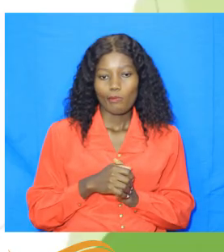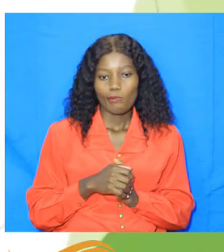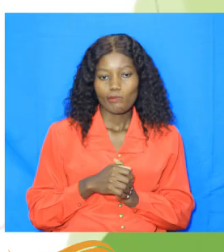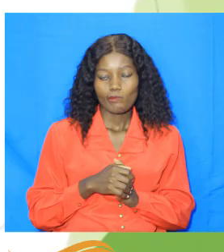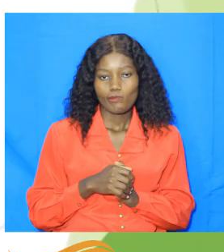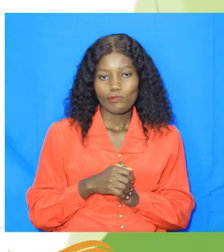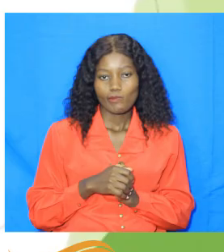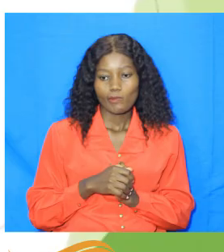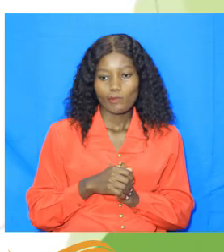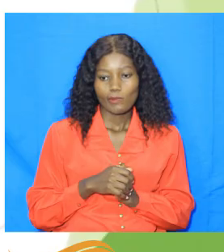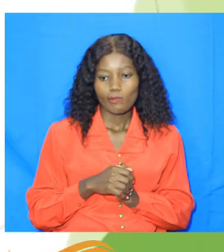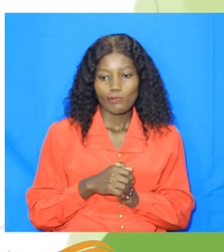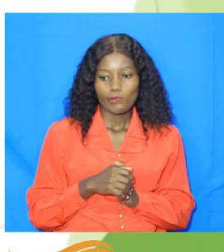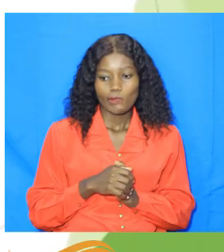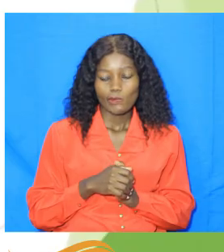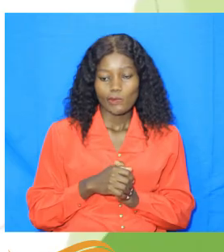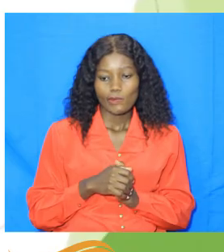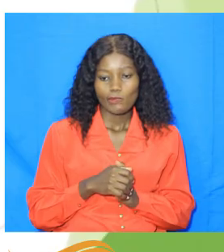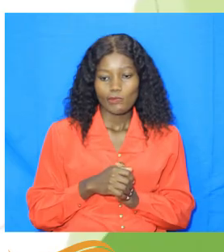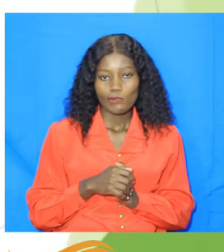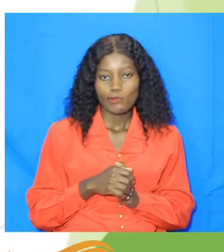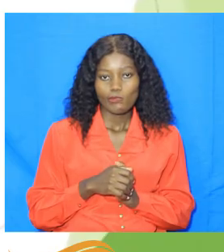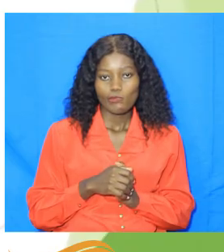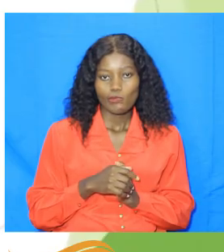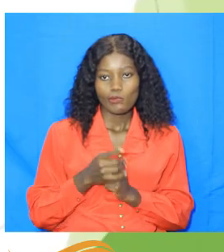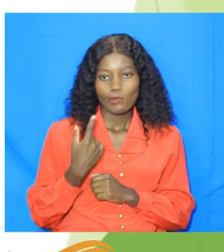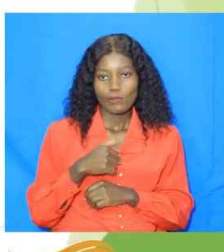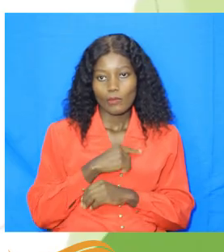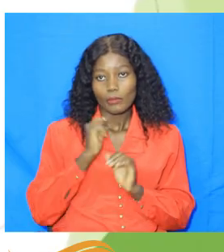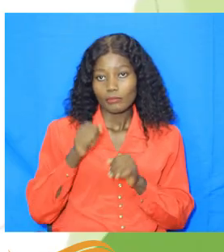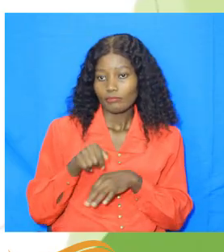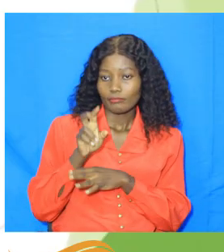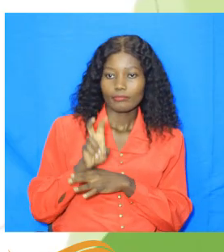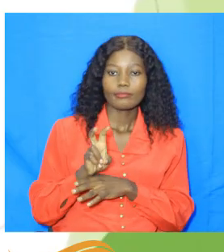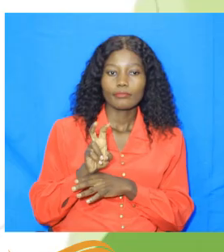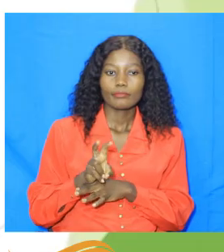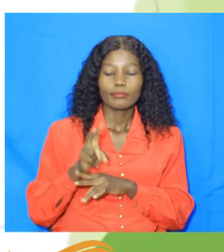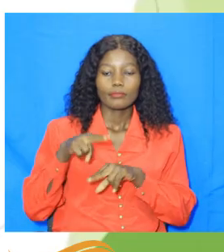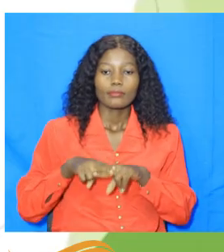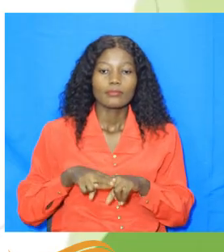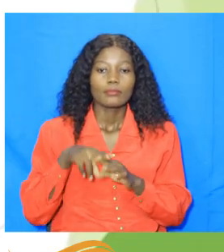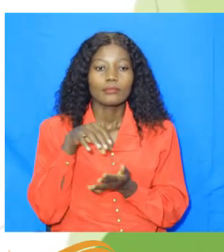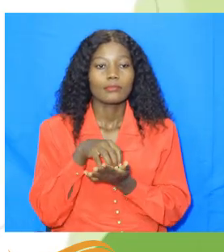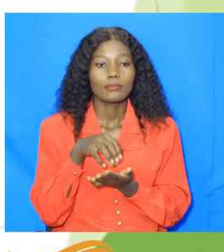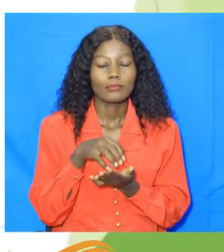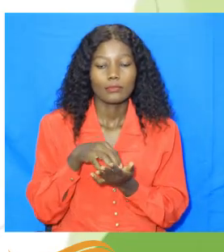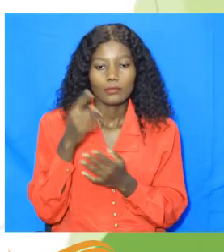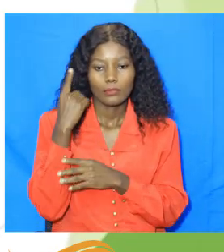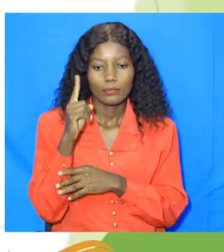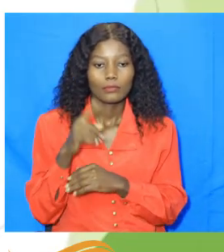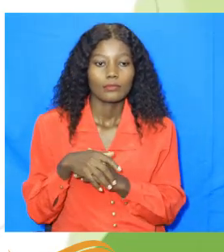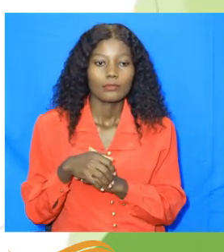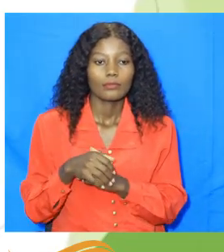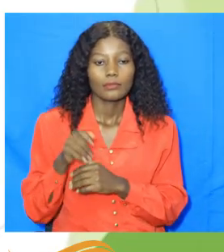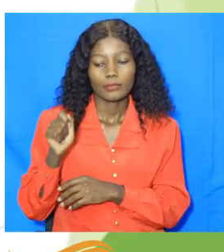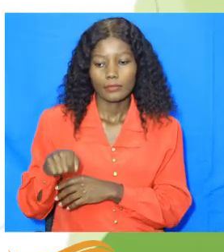So, for the next slide, we can see the sitting position of the judges.